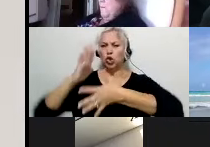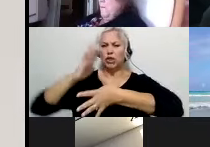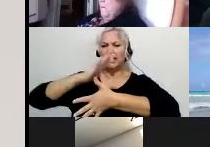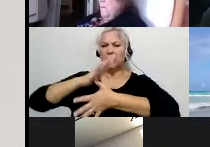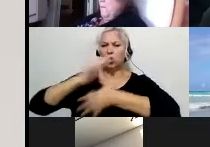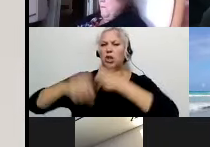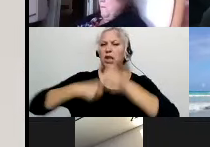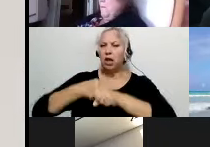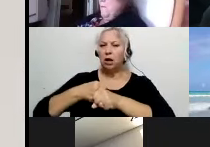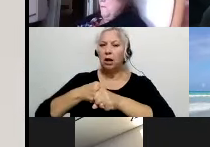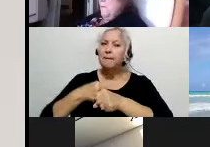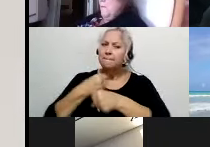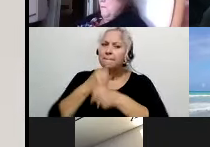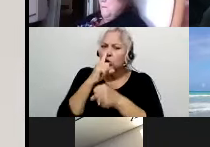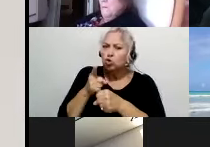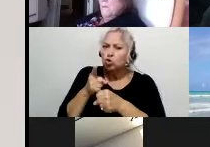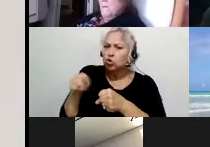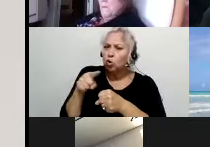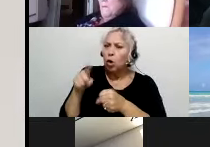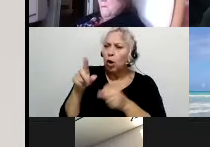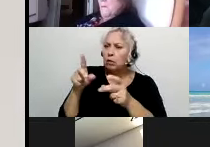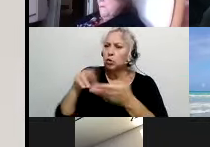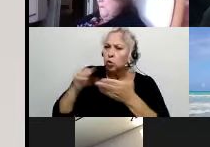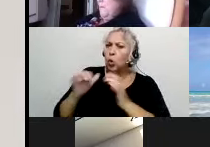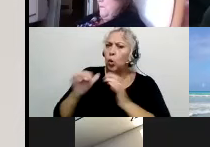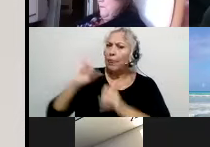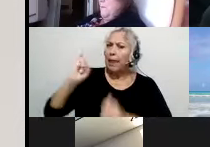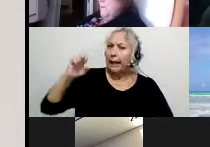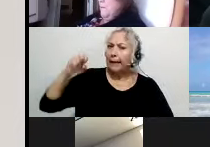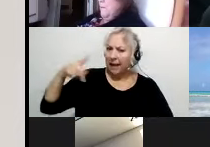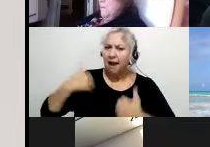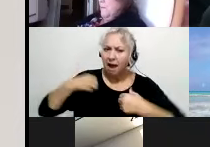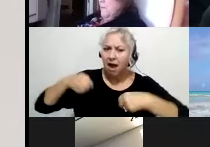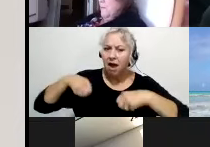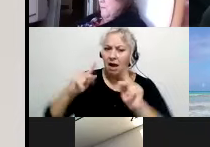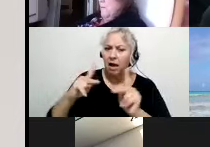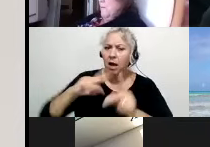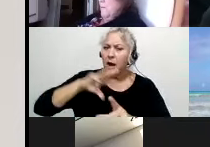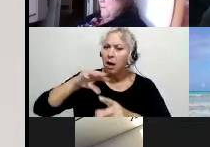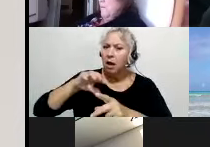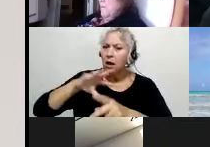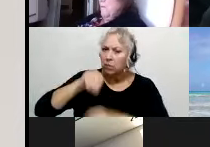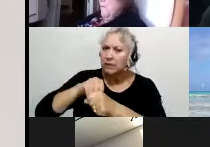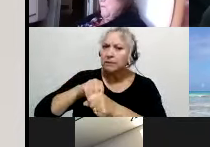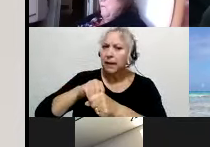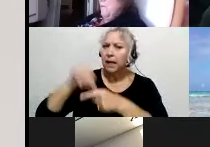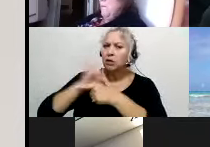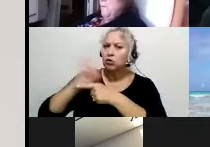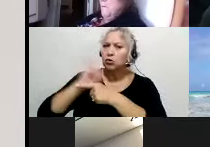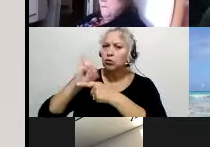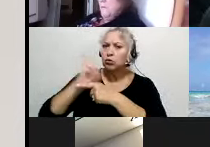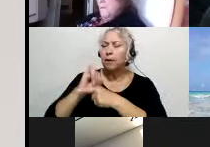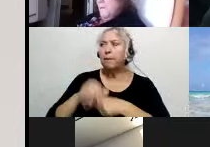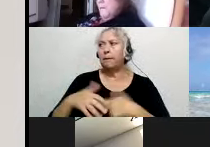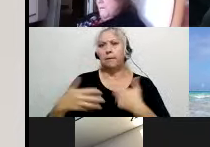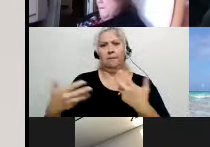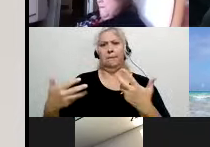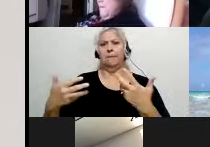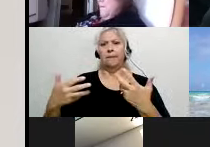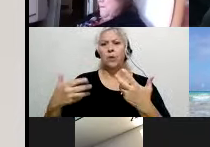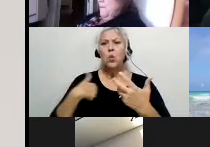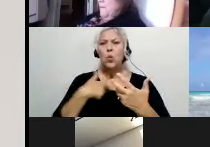So we want to make sure that students on IEPs have the opportunity to participate in those internships. And that, that